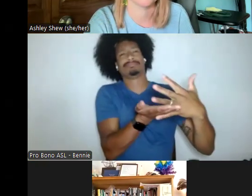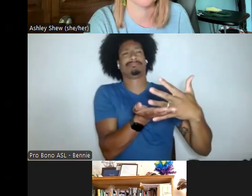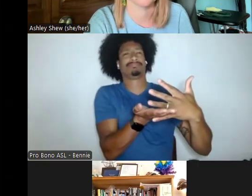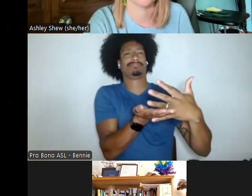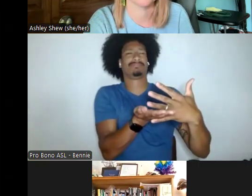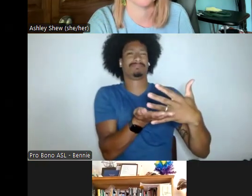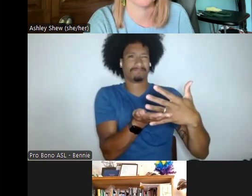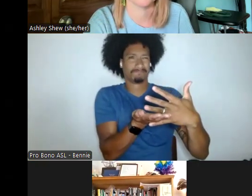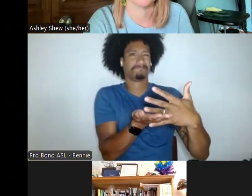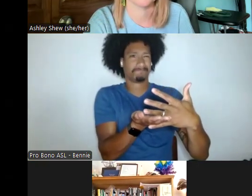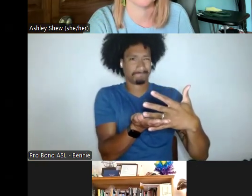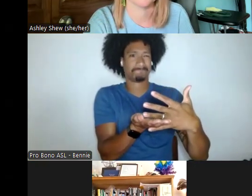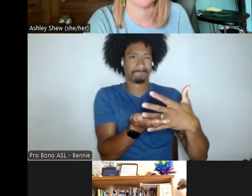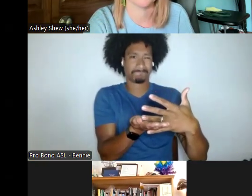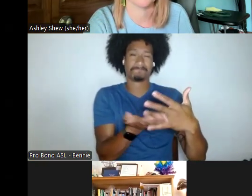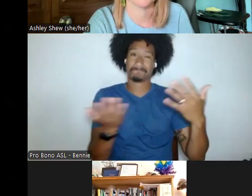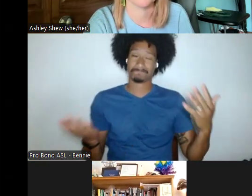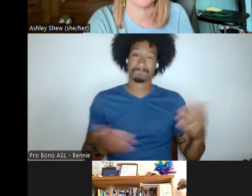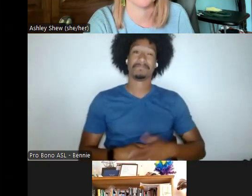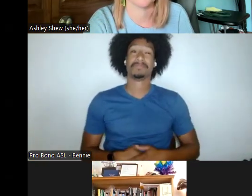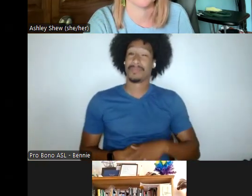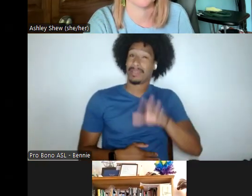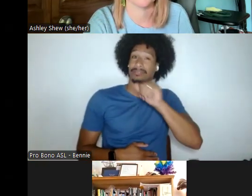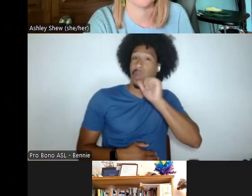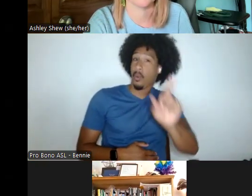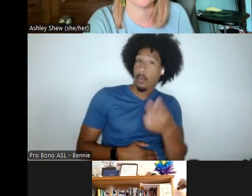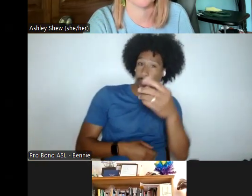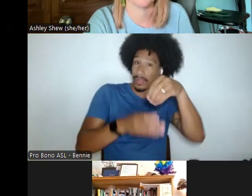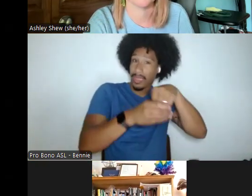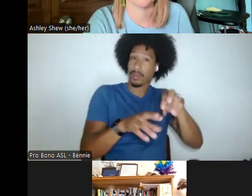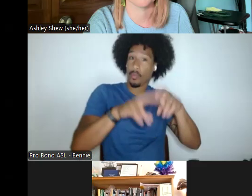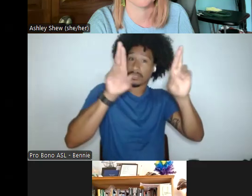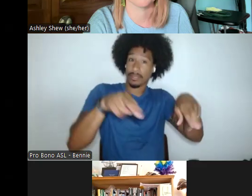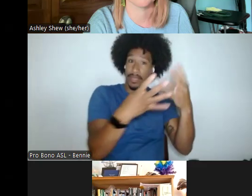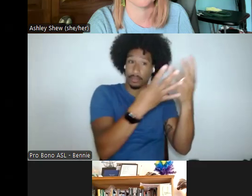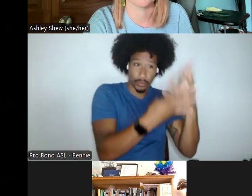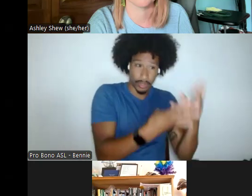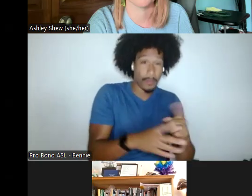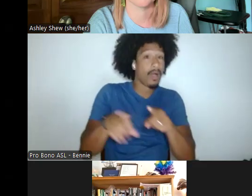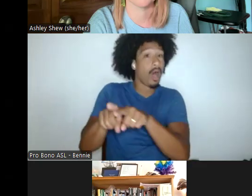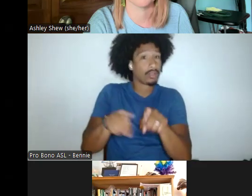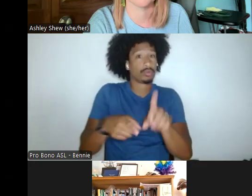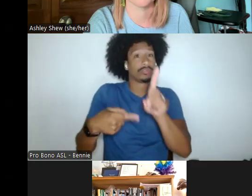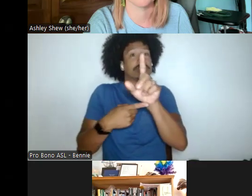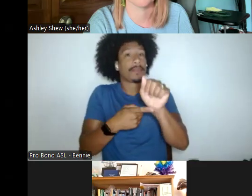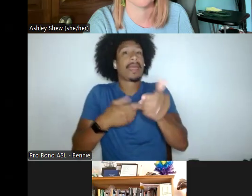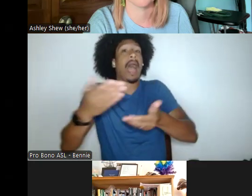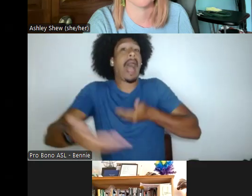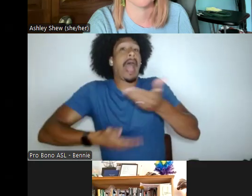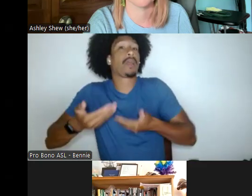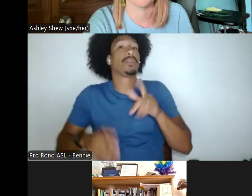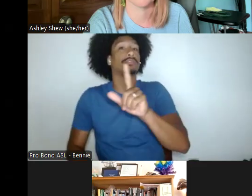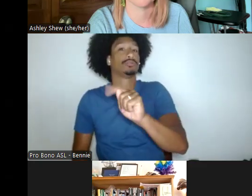This shows up not just in resume screeners, but also in disability hiring tools. This is